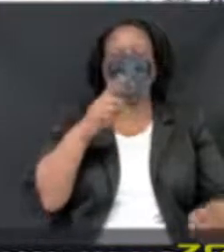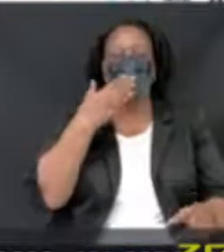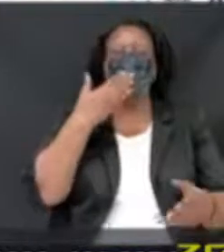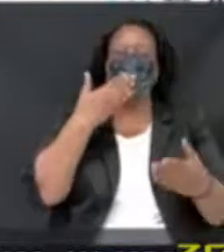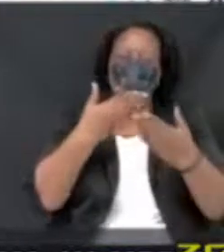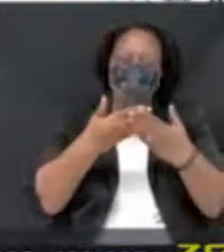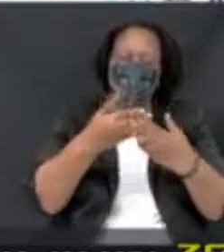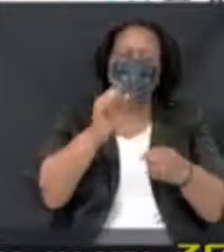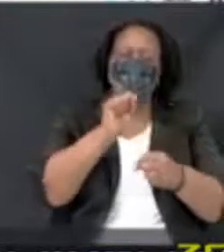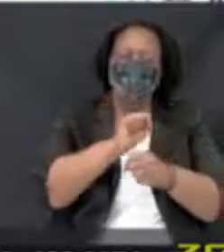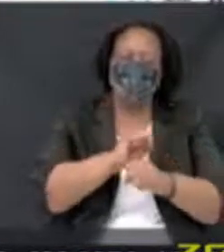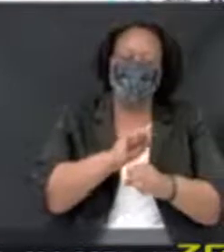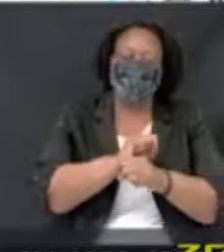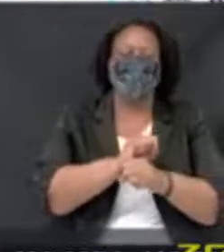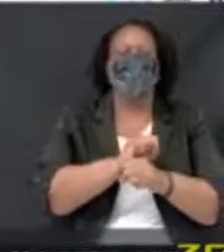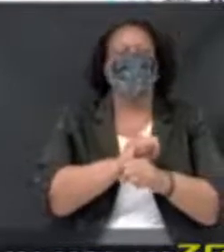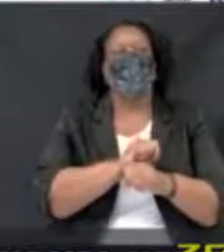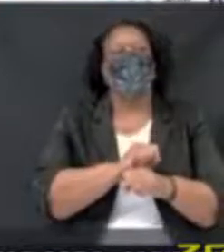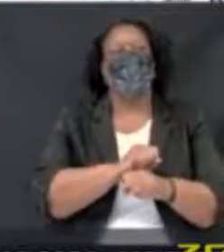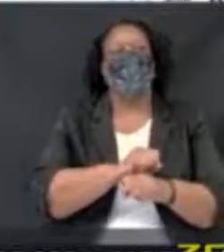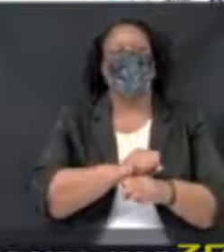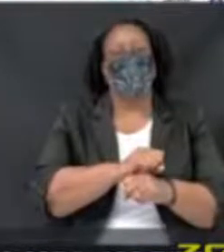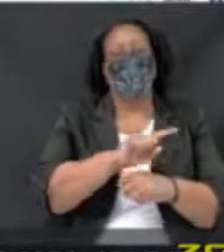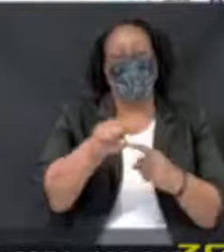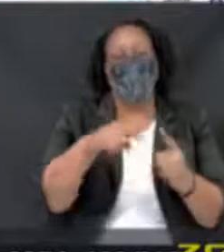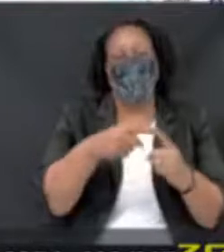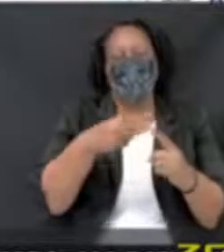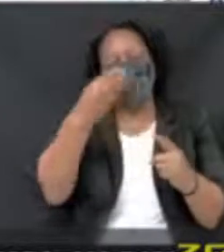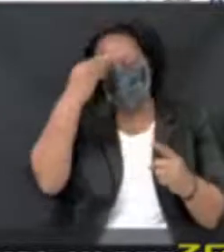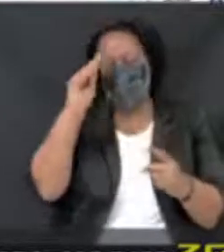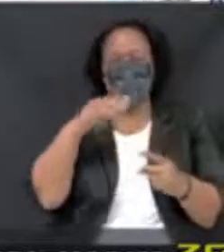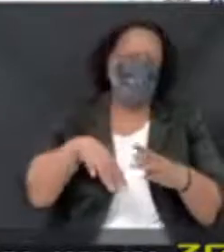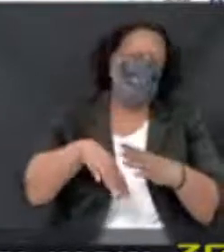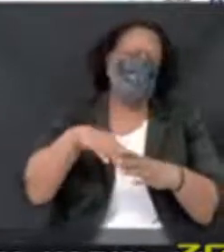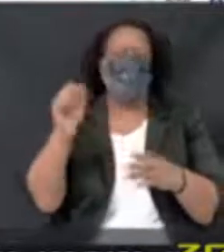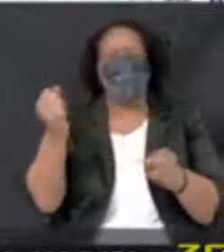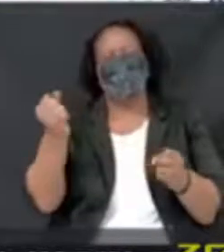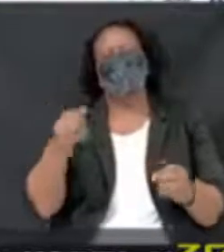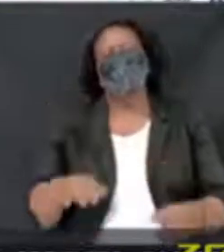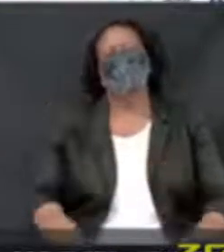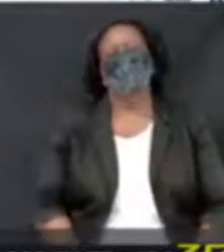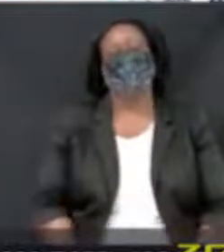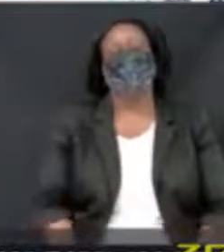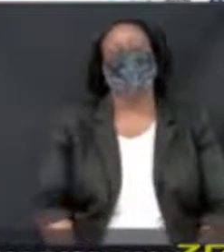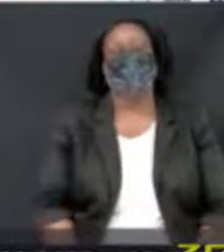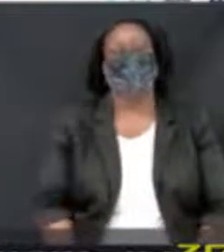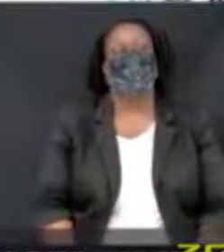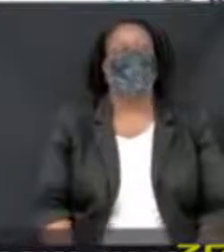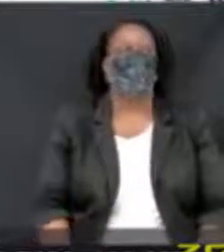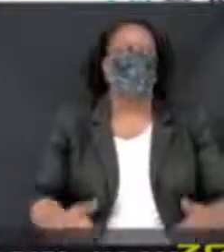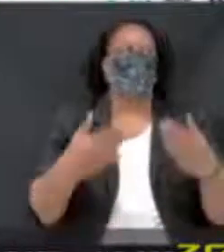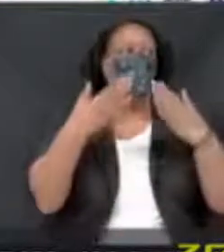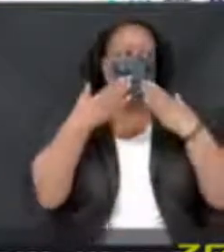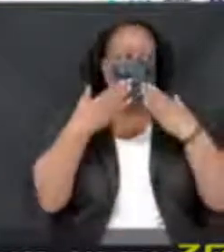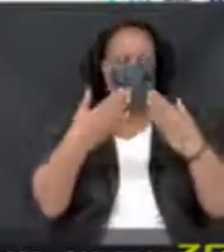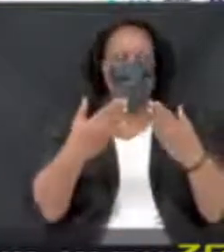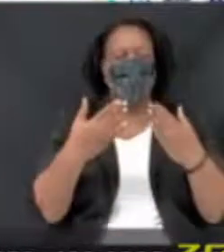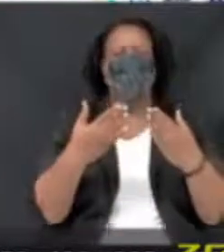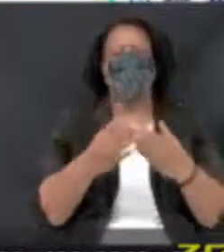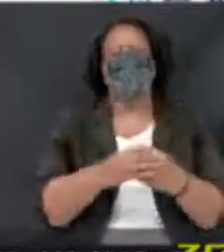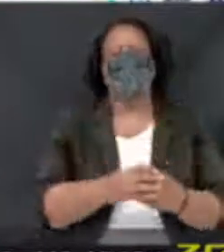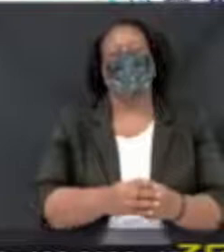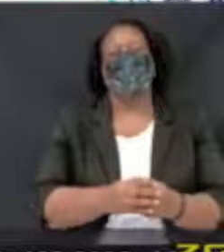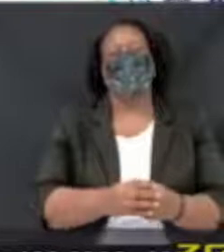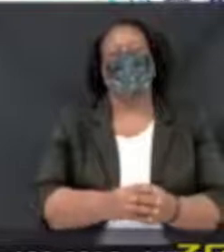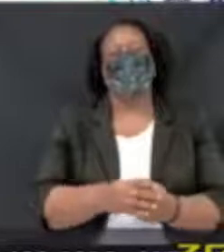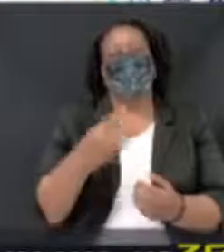the absence of Mr. Williams. So thank you, Michelle, for the work you have done in carrying the mantle forward for Mr.